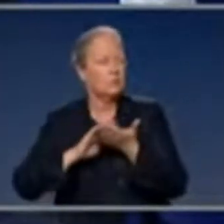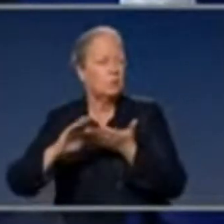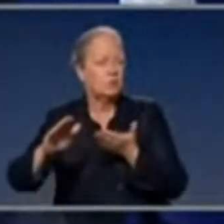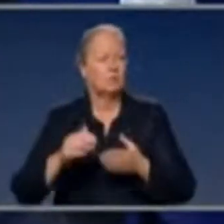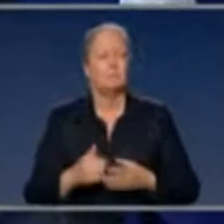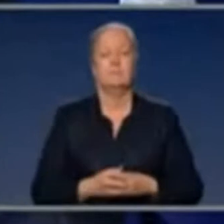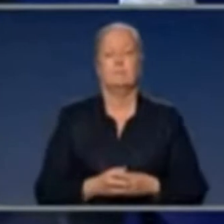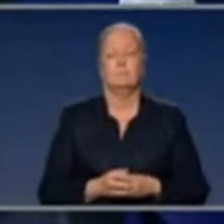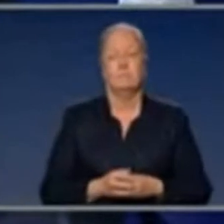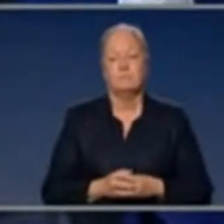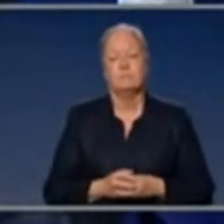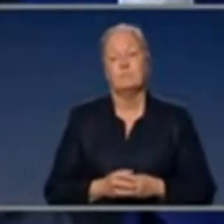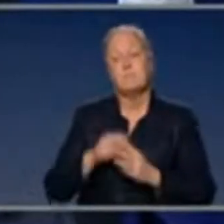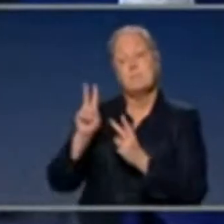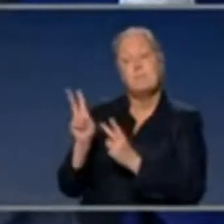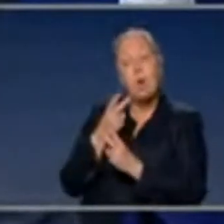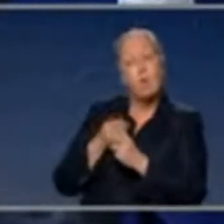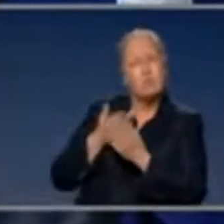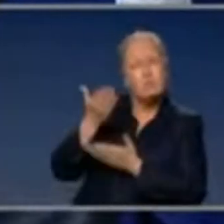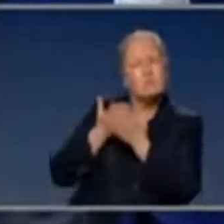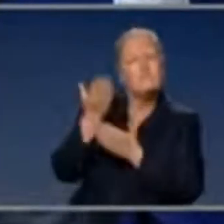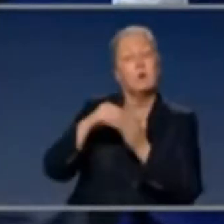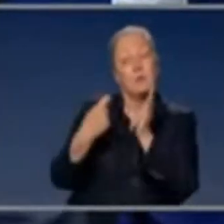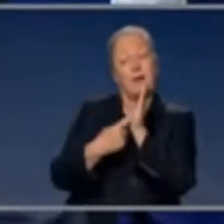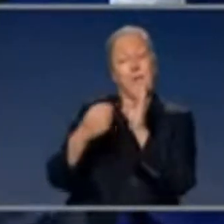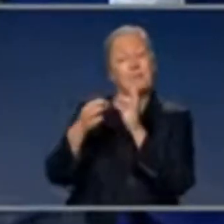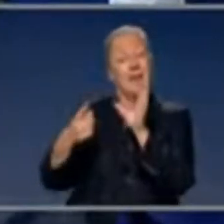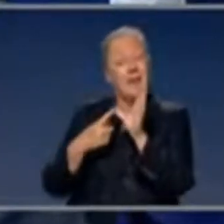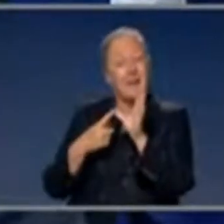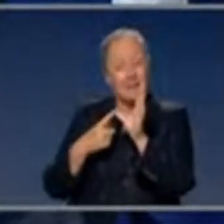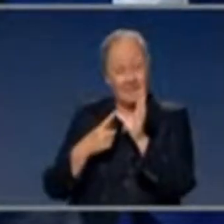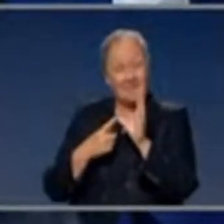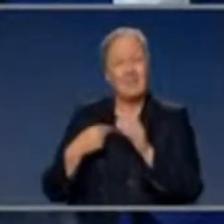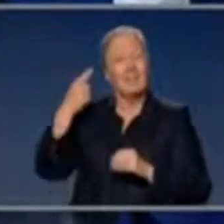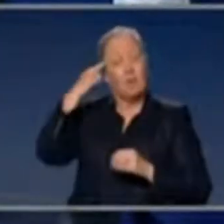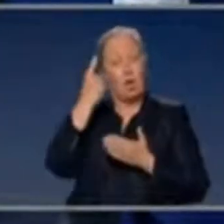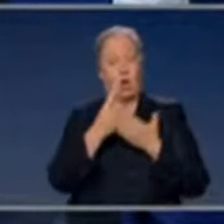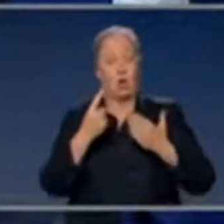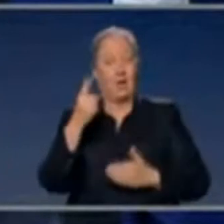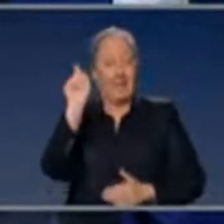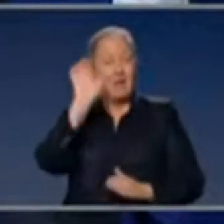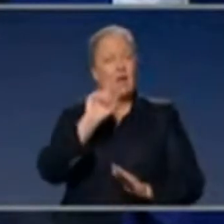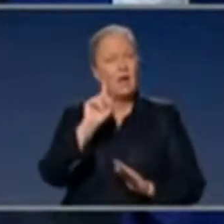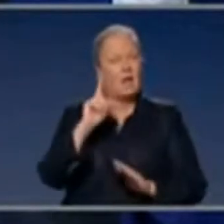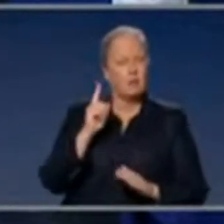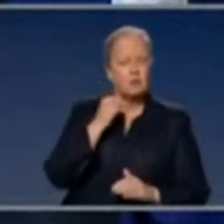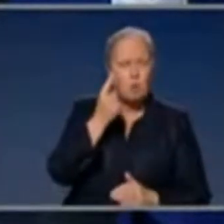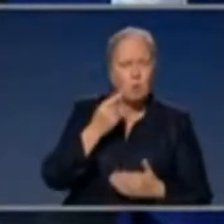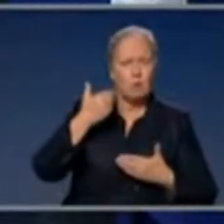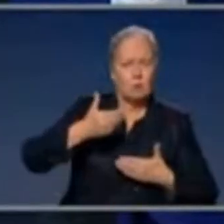very much an outlook that Dr Lowe and Dr Kennedy spoke of, not just for today, but for tomorrow and in the years